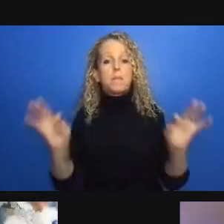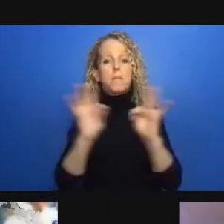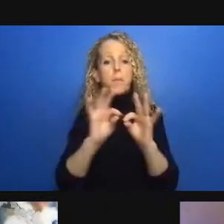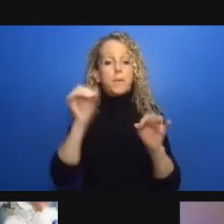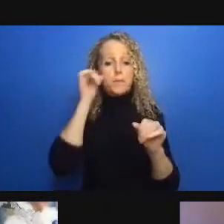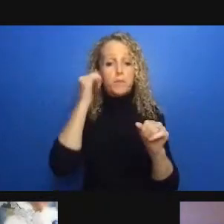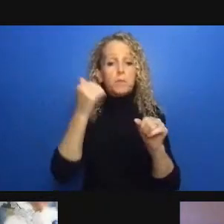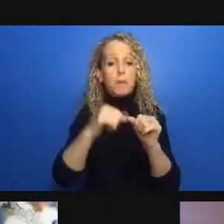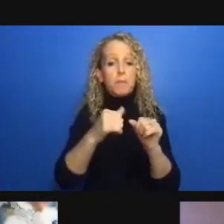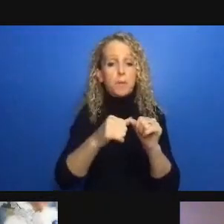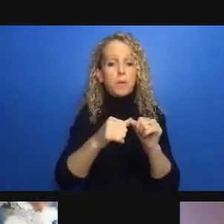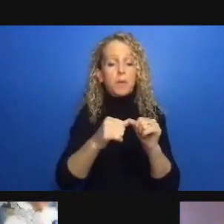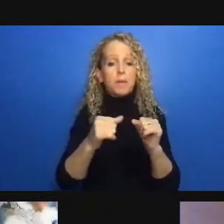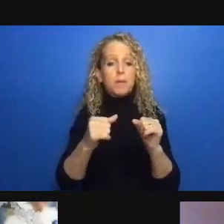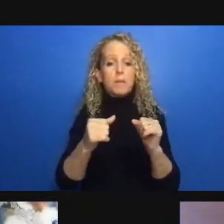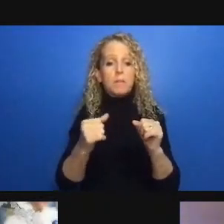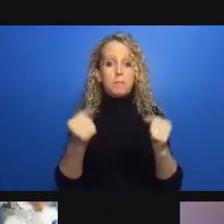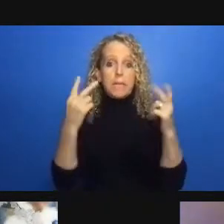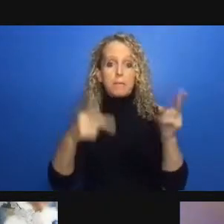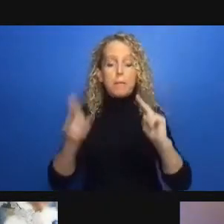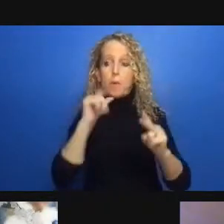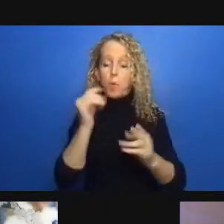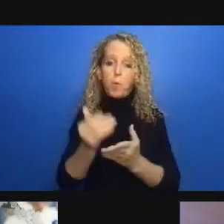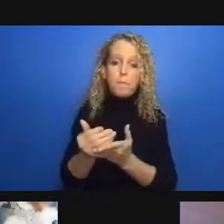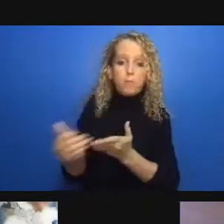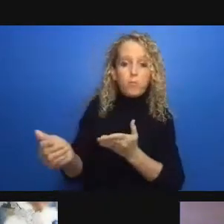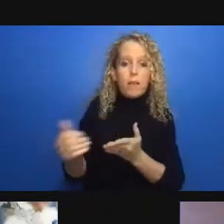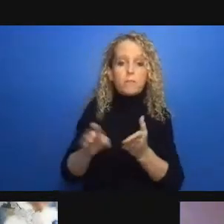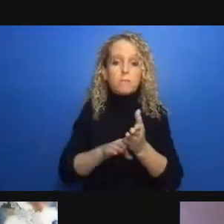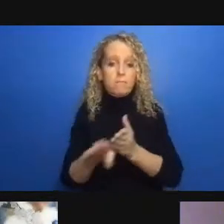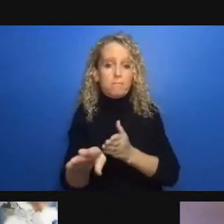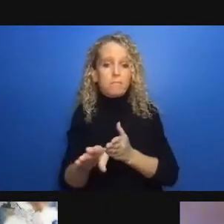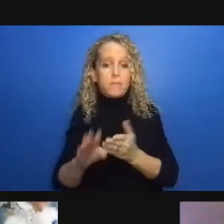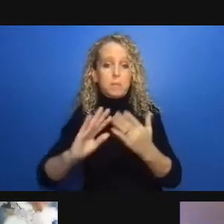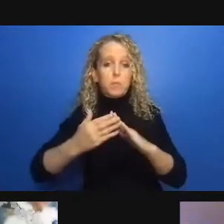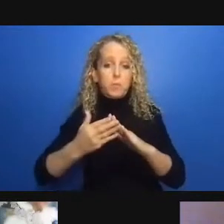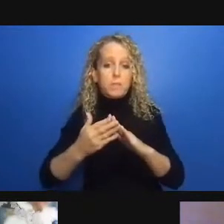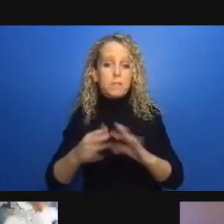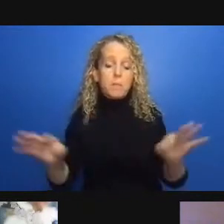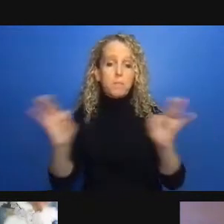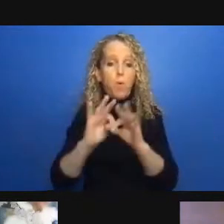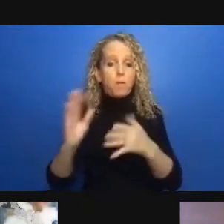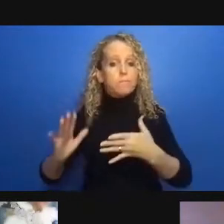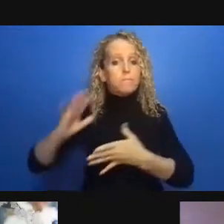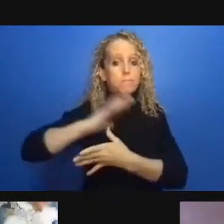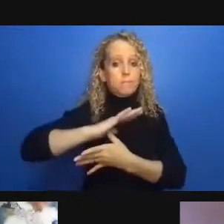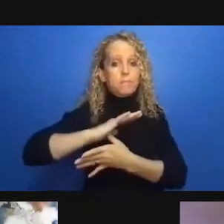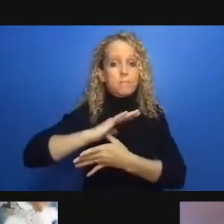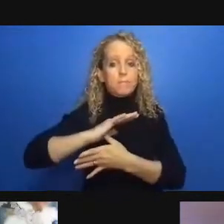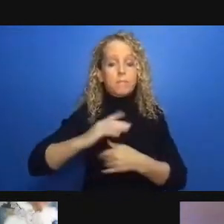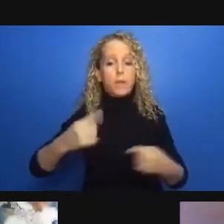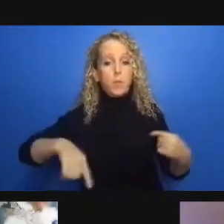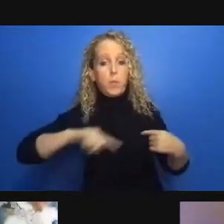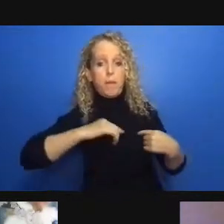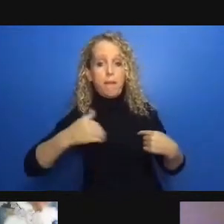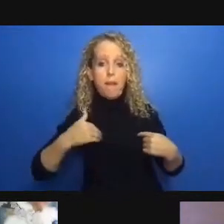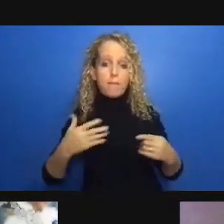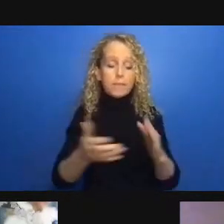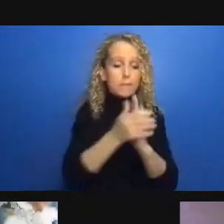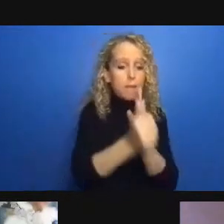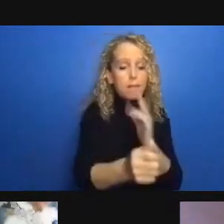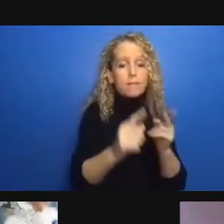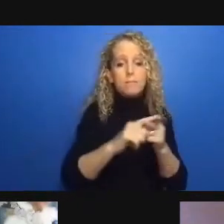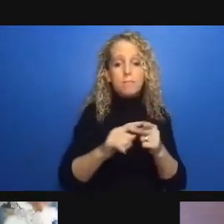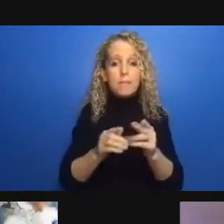most disadvantaged or most marginalized. So we have a variety of skill sets. We have a variety of interests. Let's do